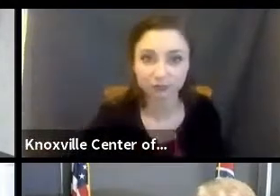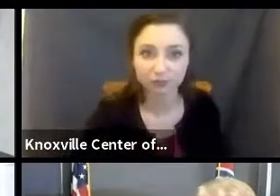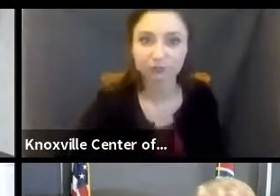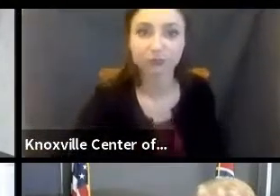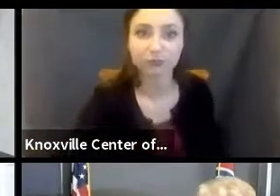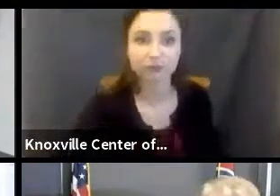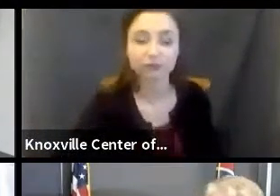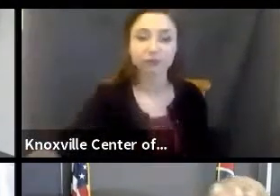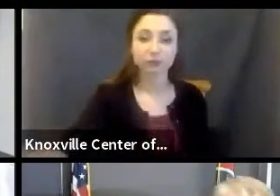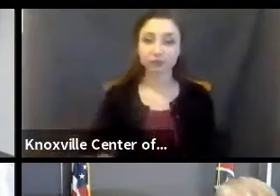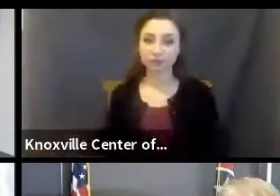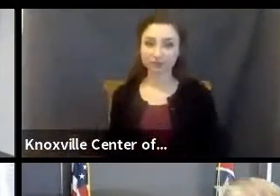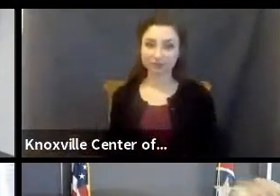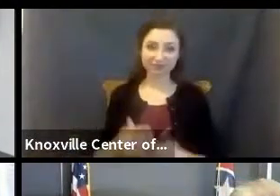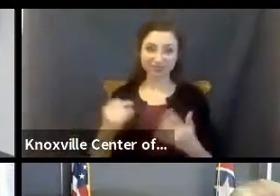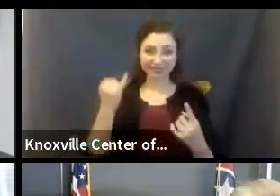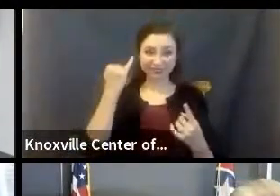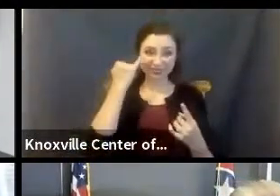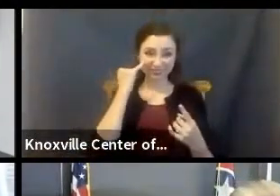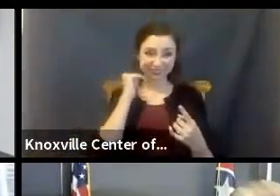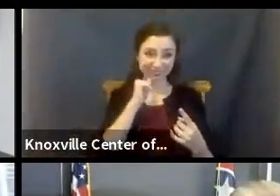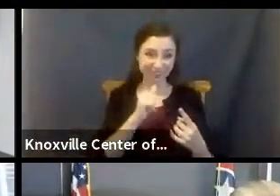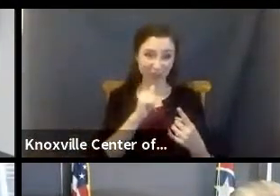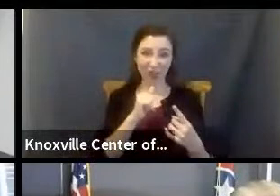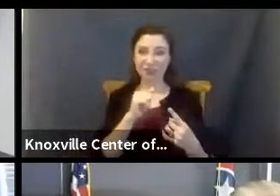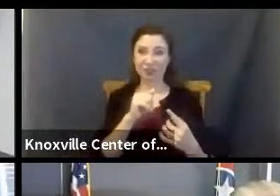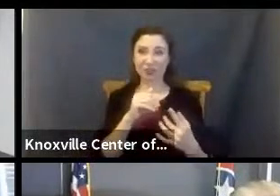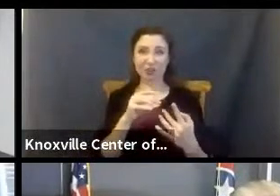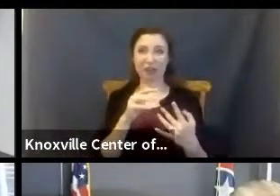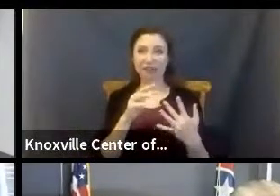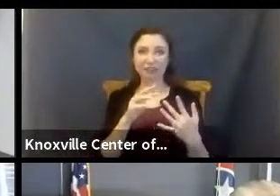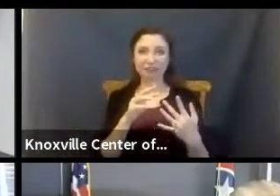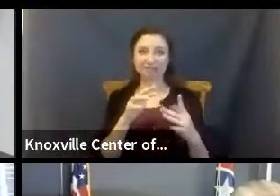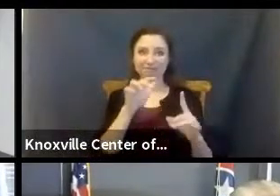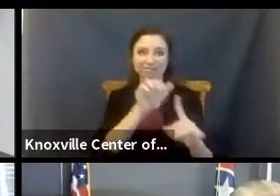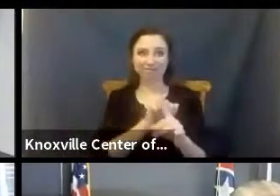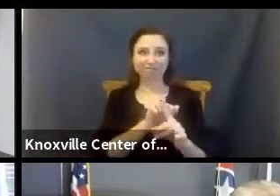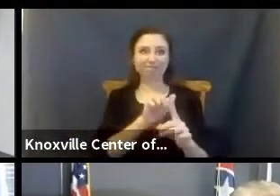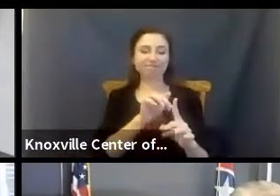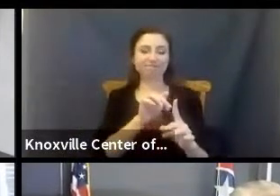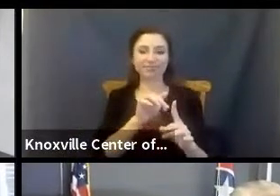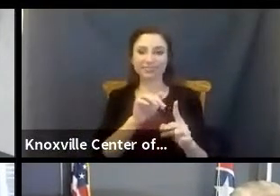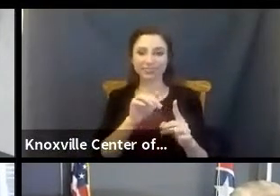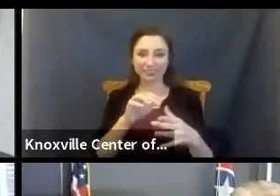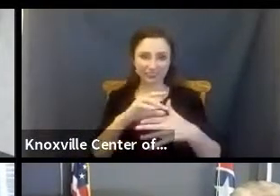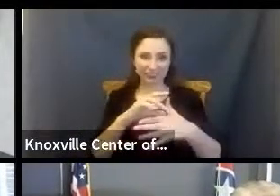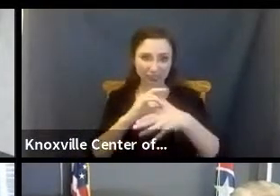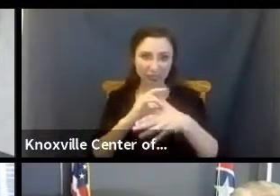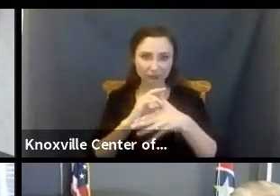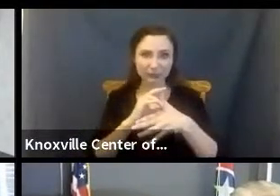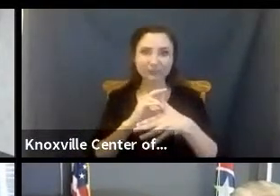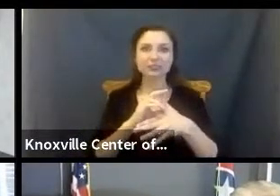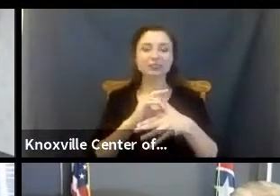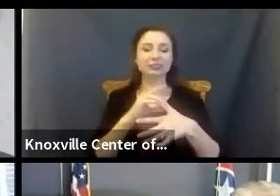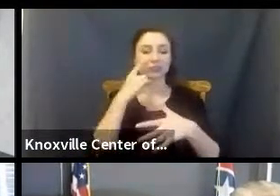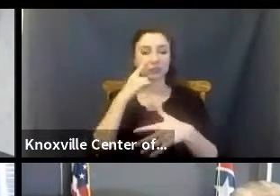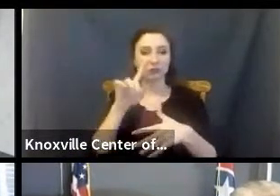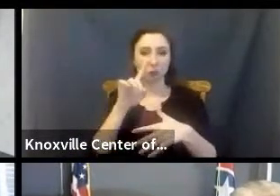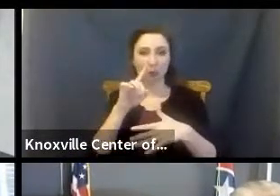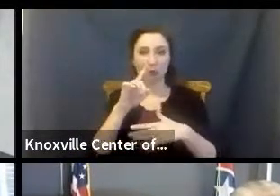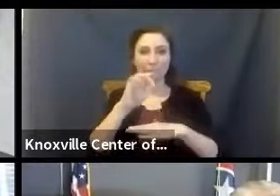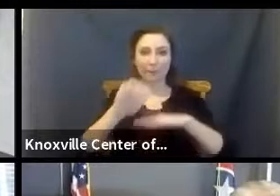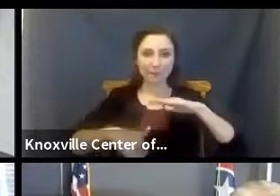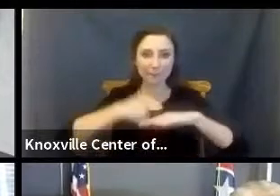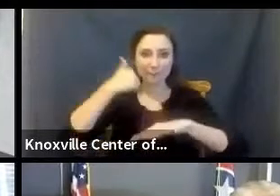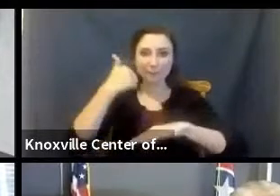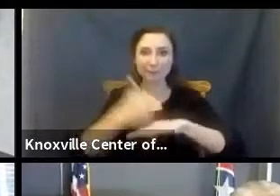Otherwise, they're essentially attacking the substance of the bases for the potential